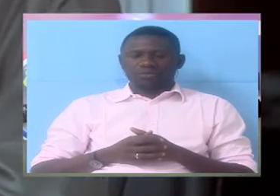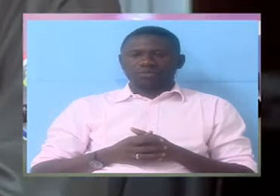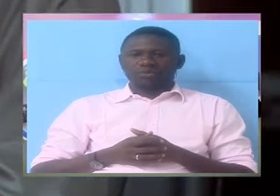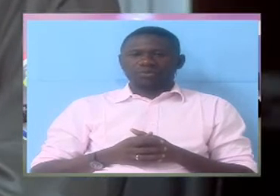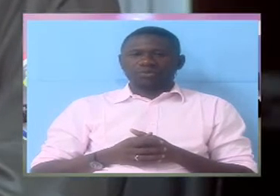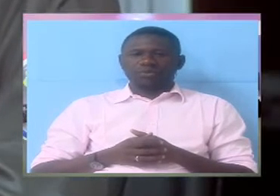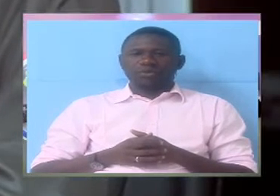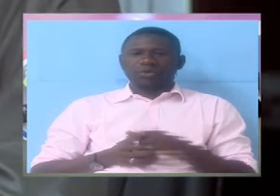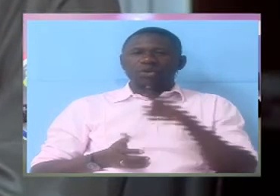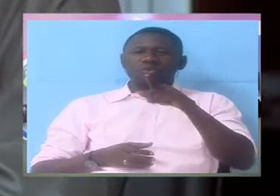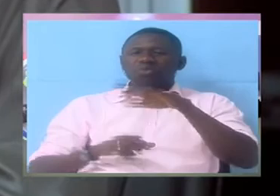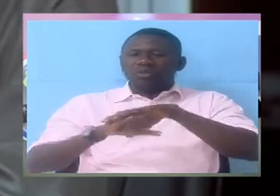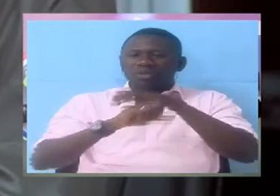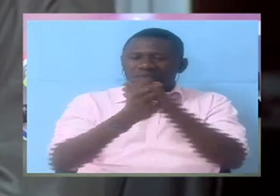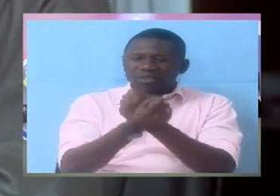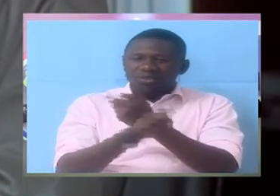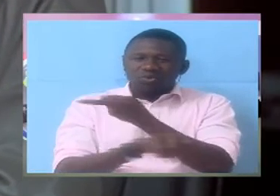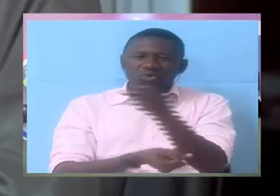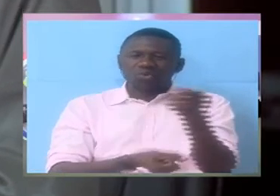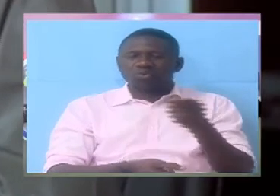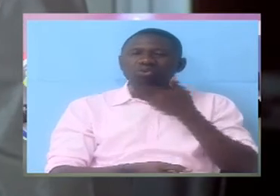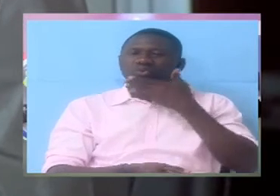Aliye mutamunela aning aliye